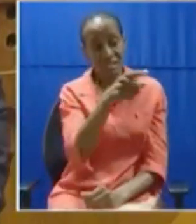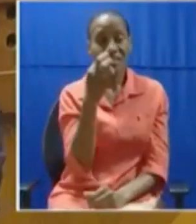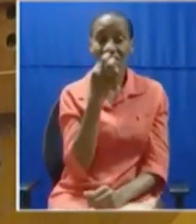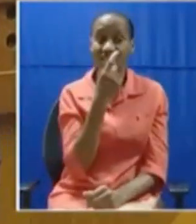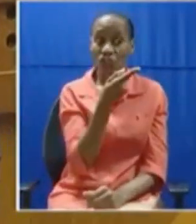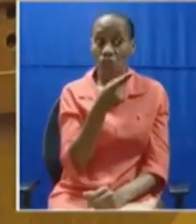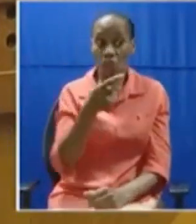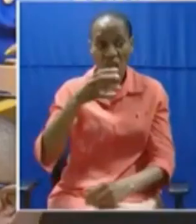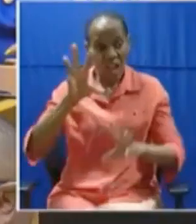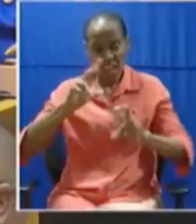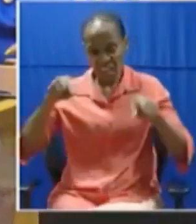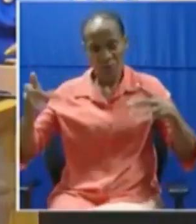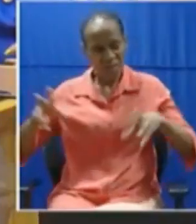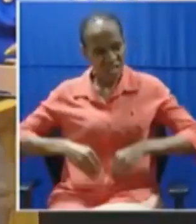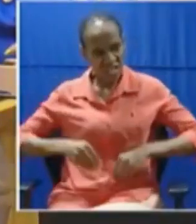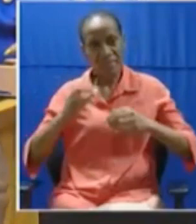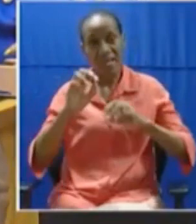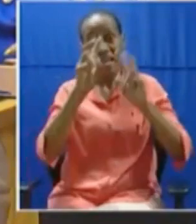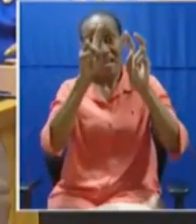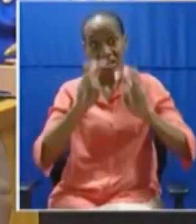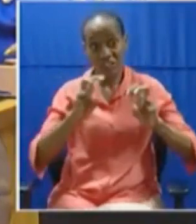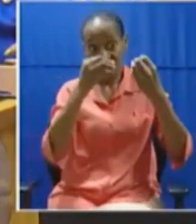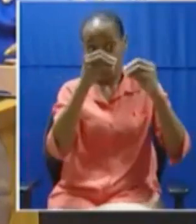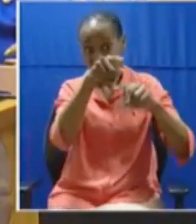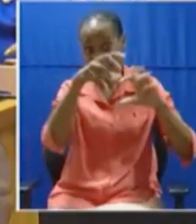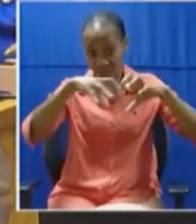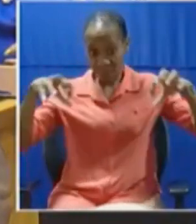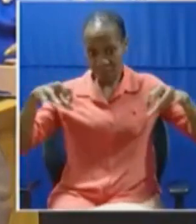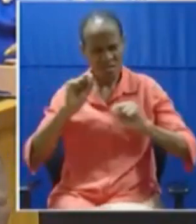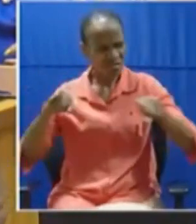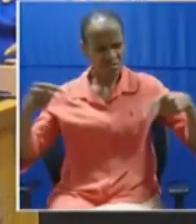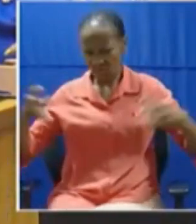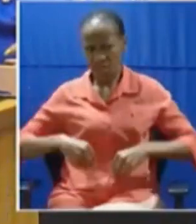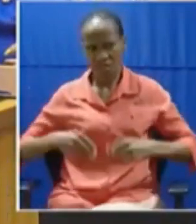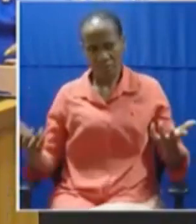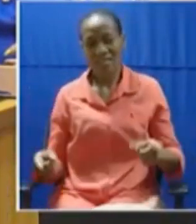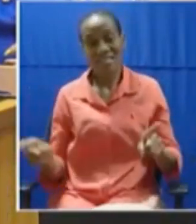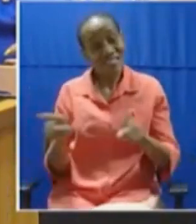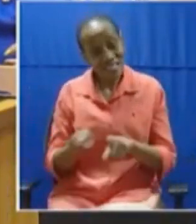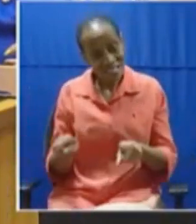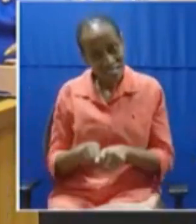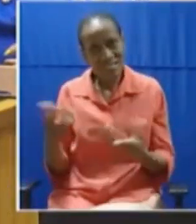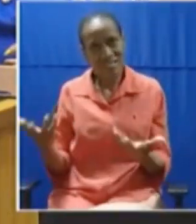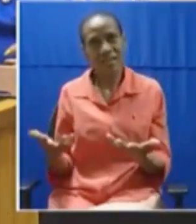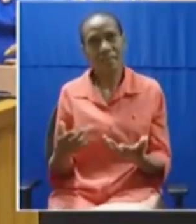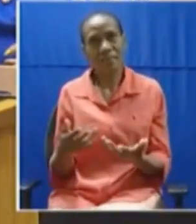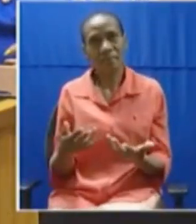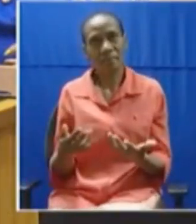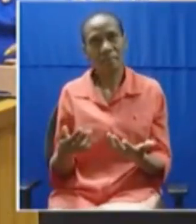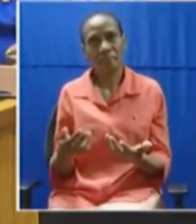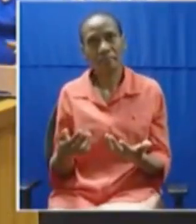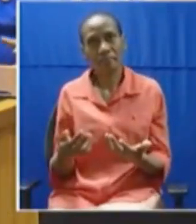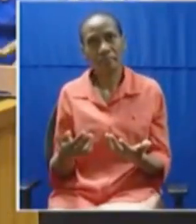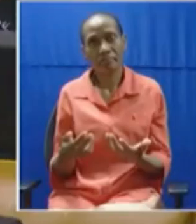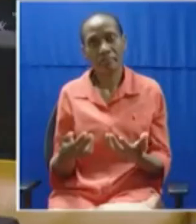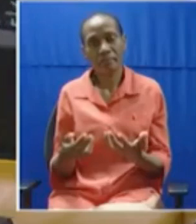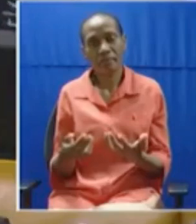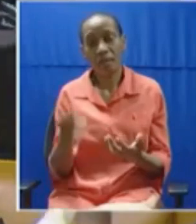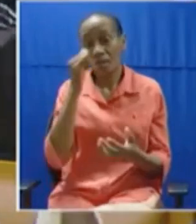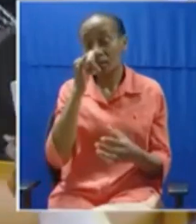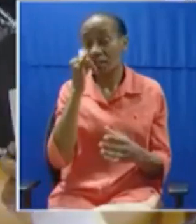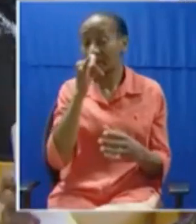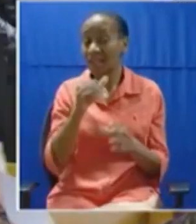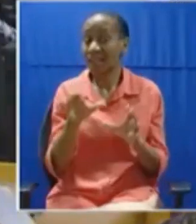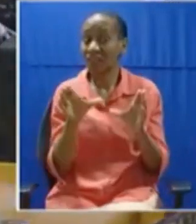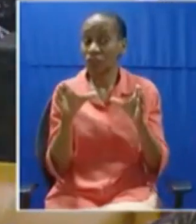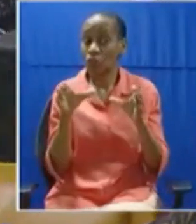Eskom, proving exactly what we said yesterday. They hired you as the new face of the criminal syndicate, but the same crooks are still